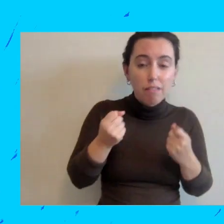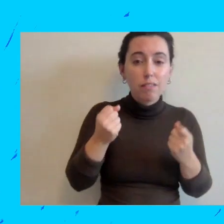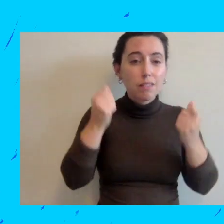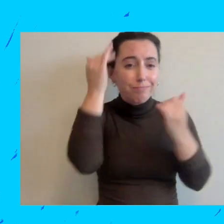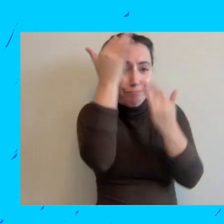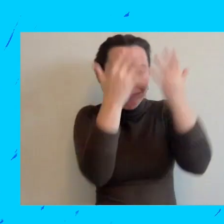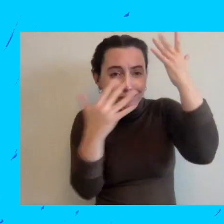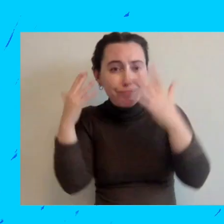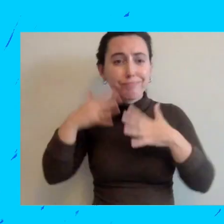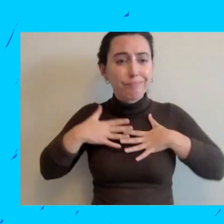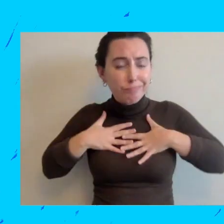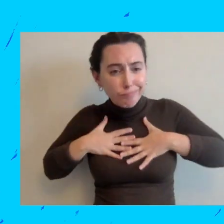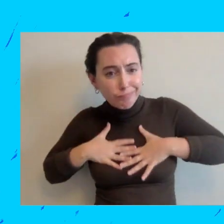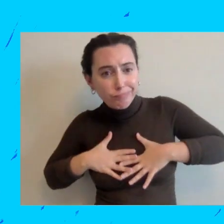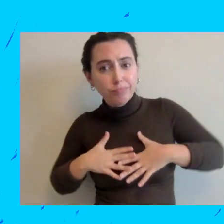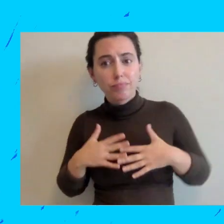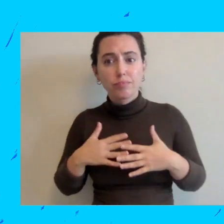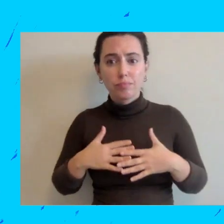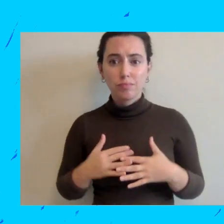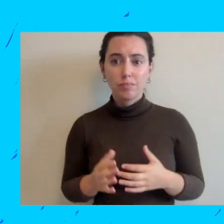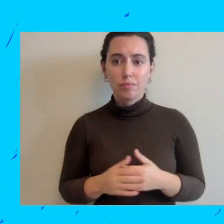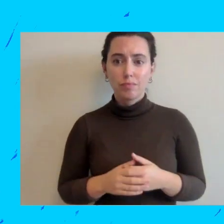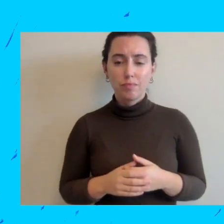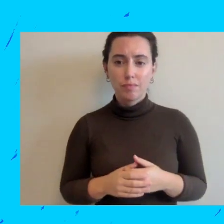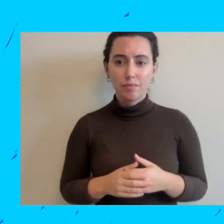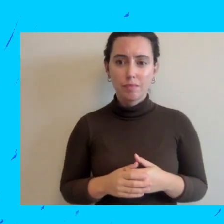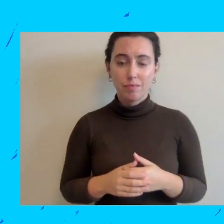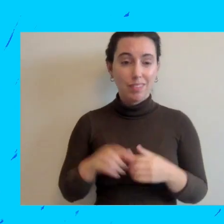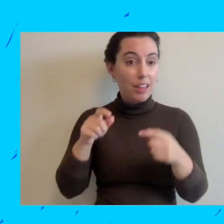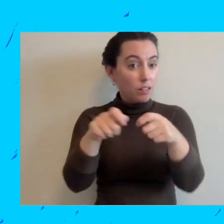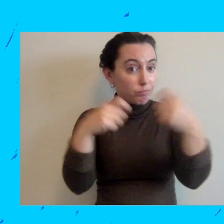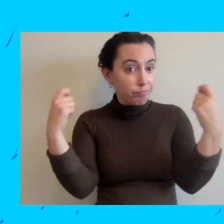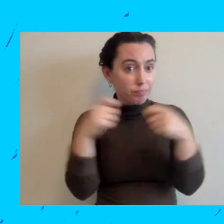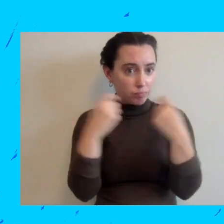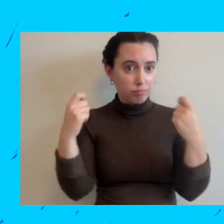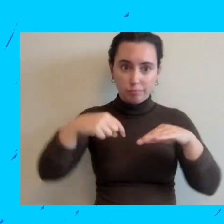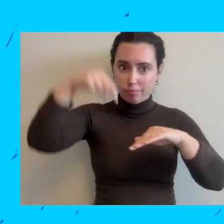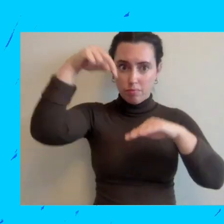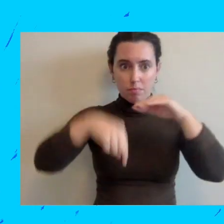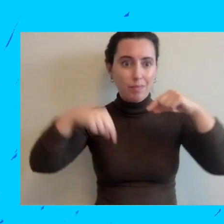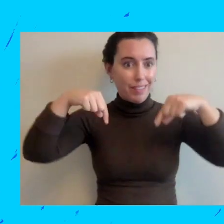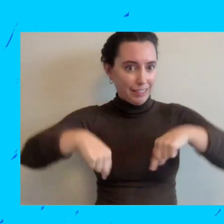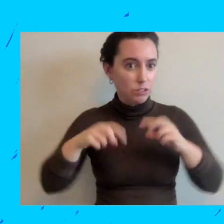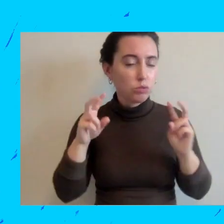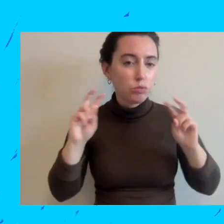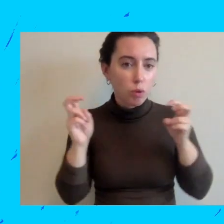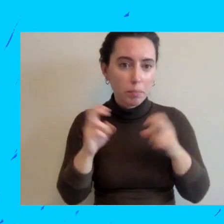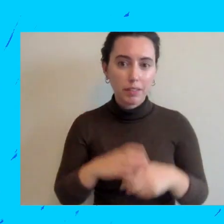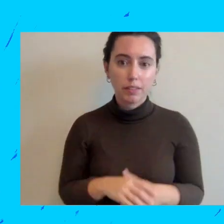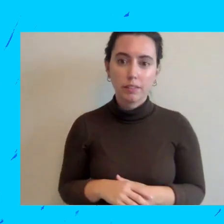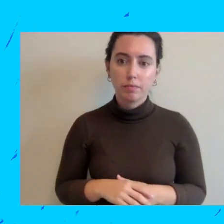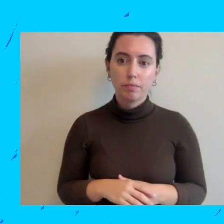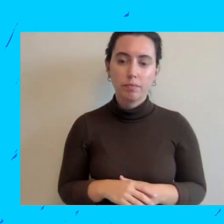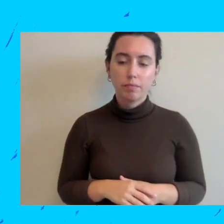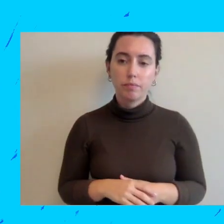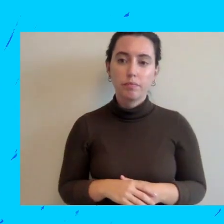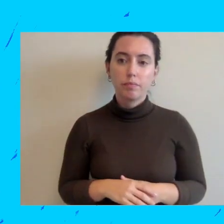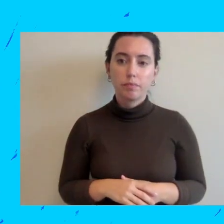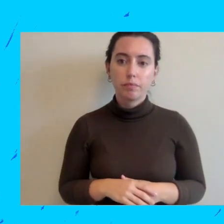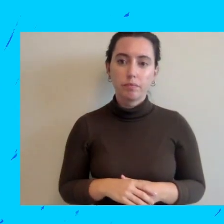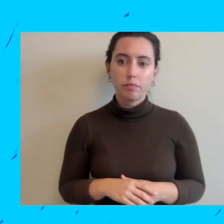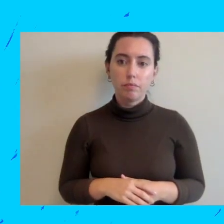and exactly how it does so is covered throughout the series. We also focus on how